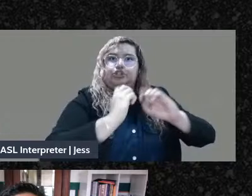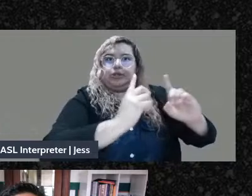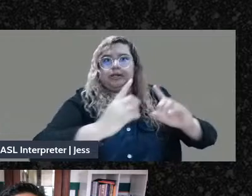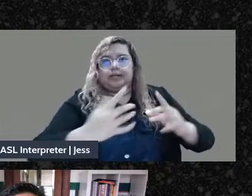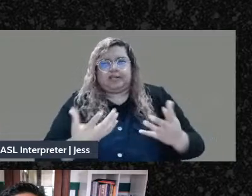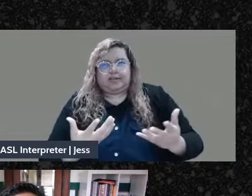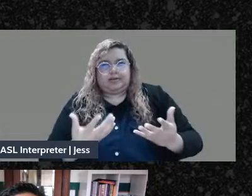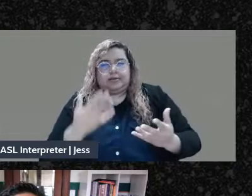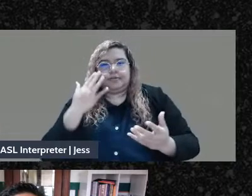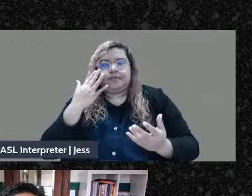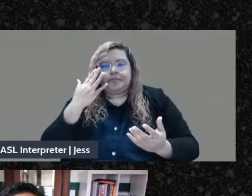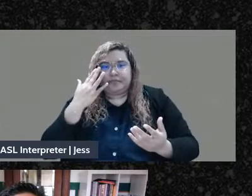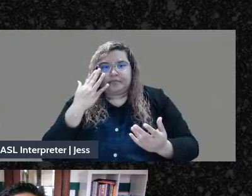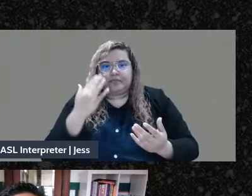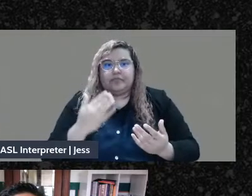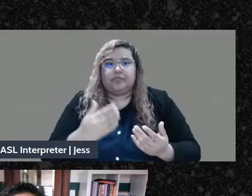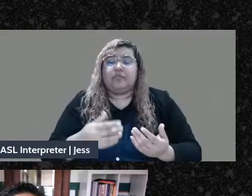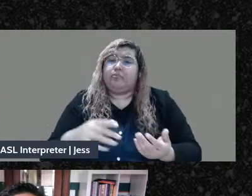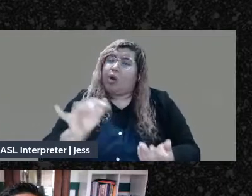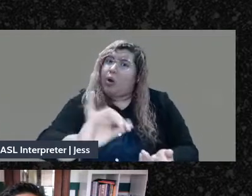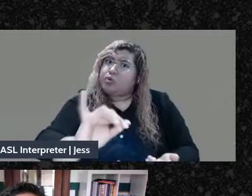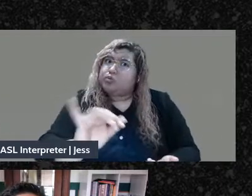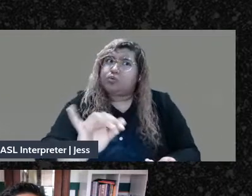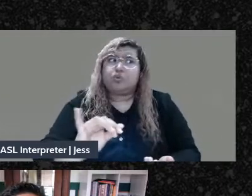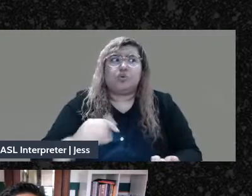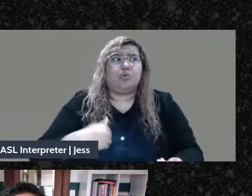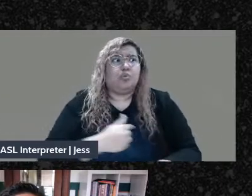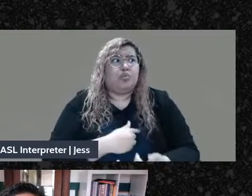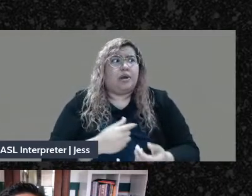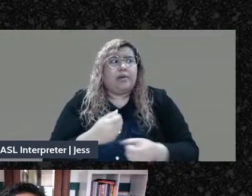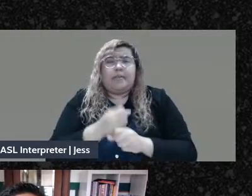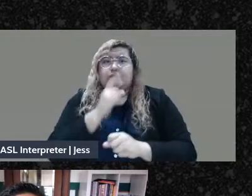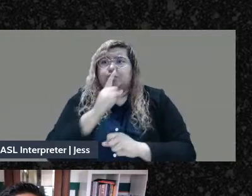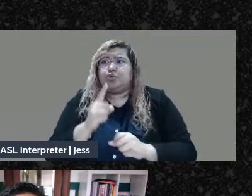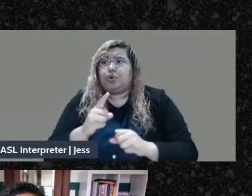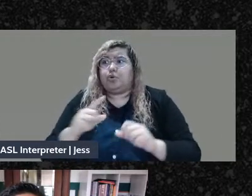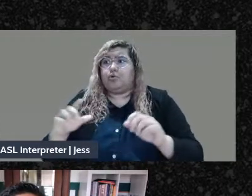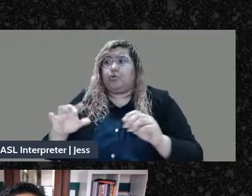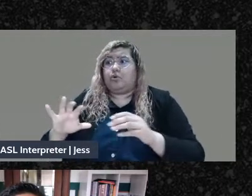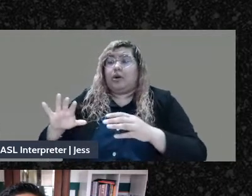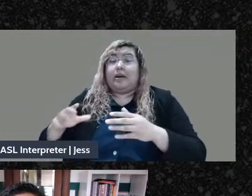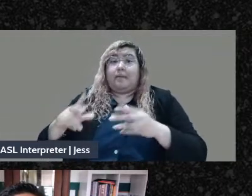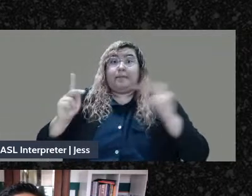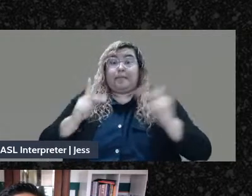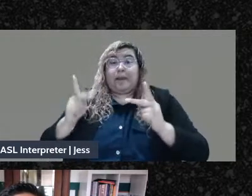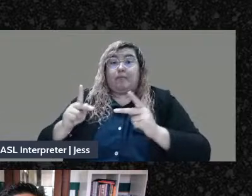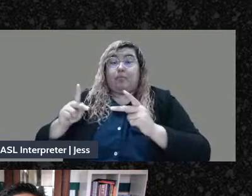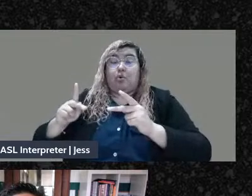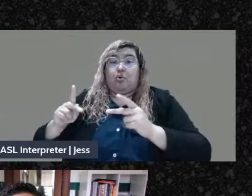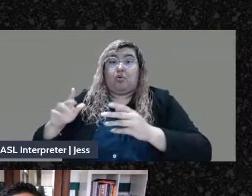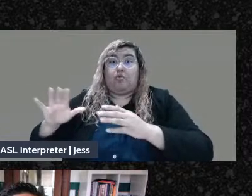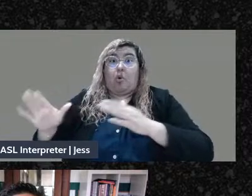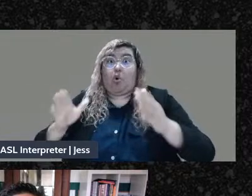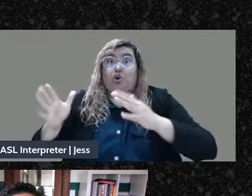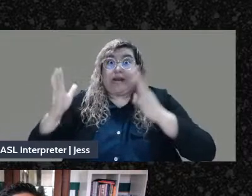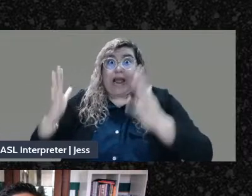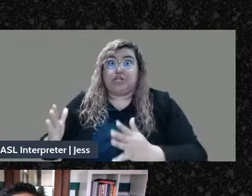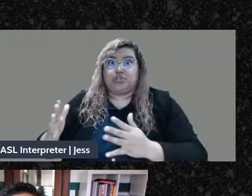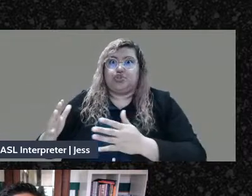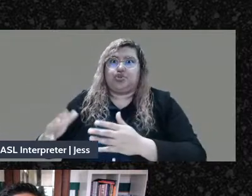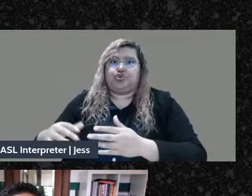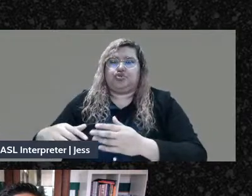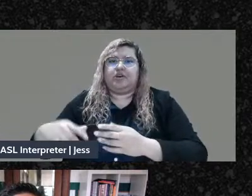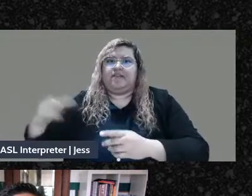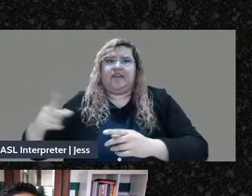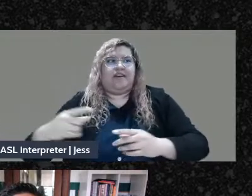is we just really wanted to make sure we were able to invite people in to organize and activate people. And even as like the news is like, we're